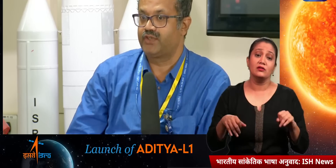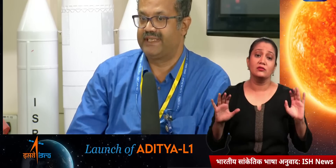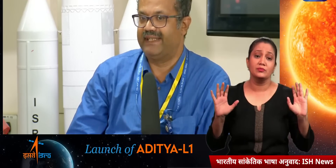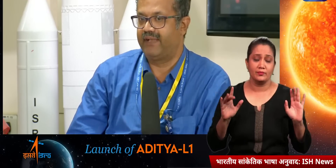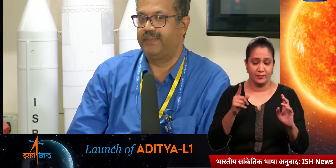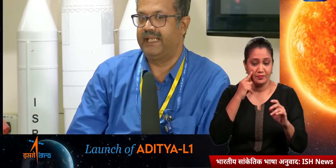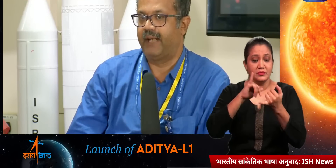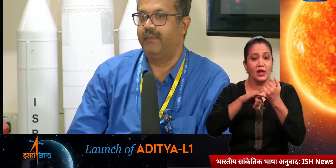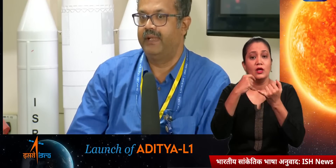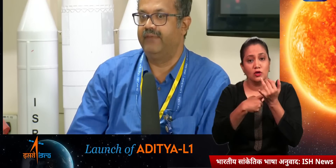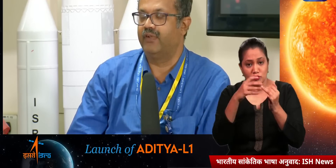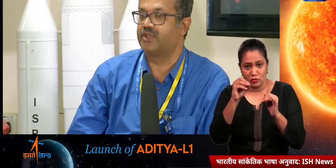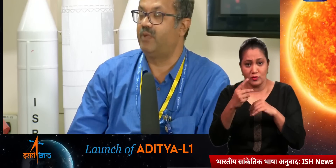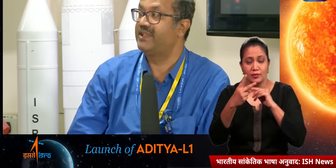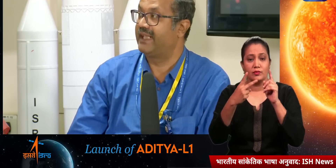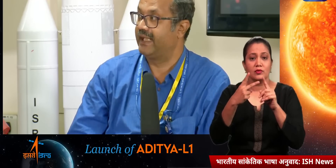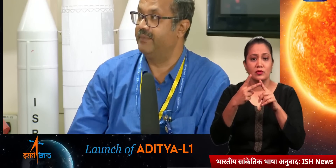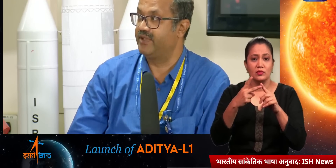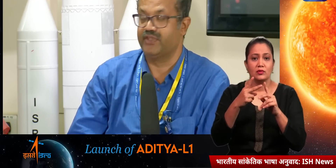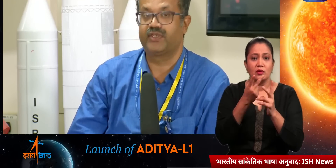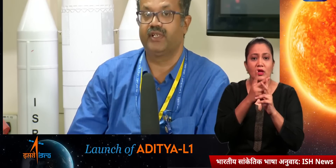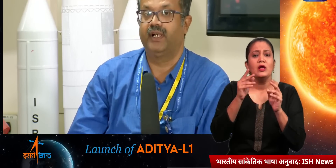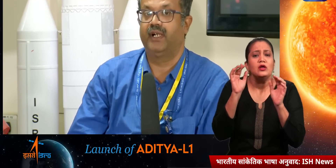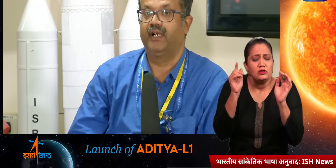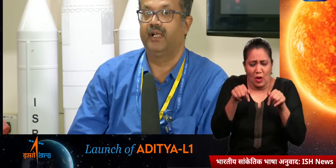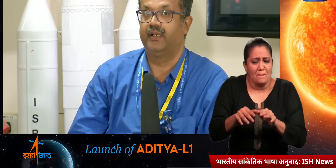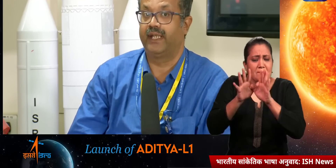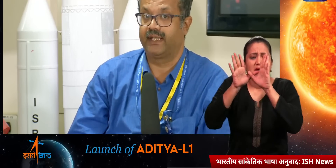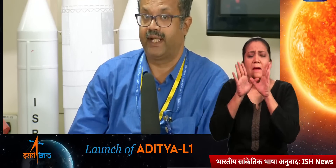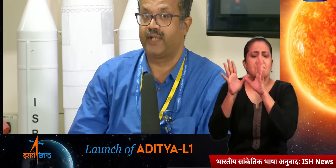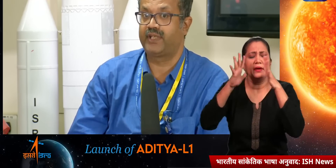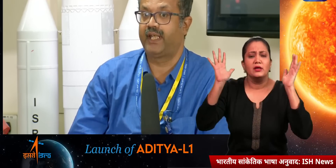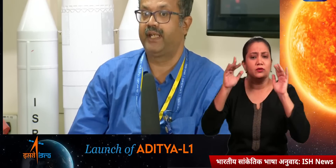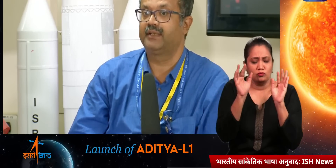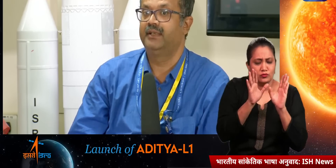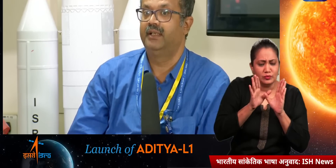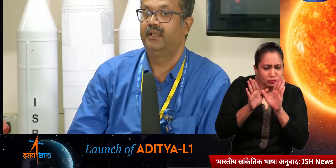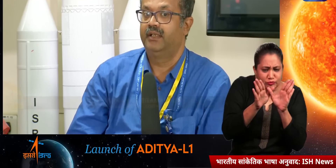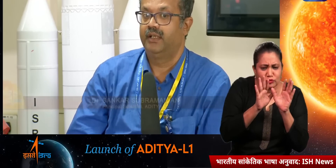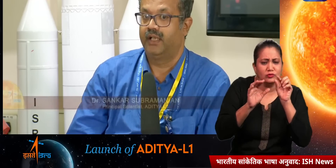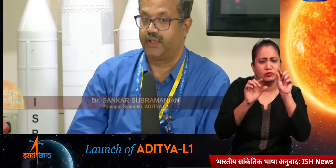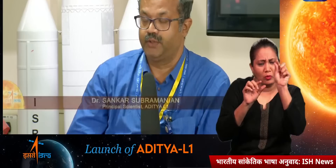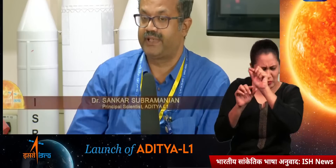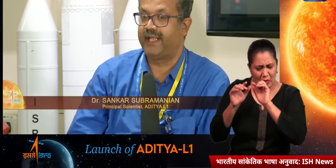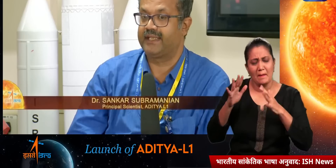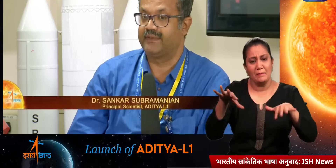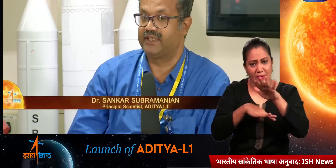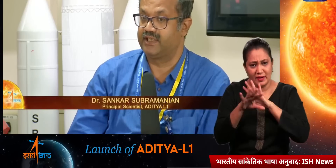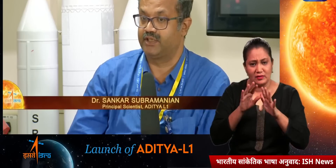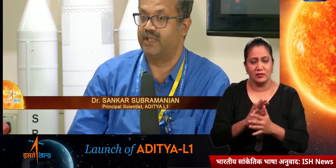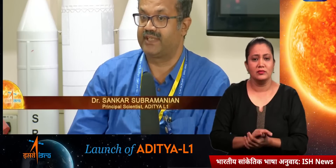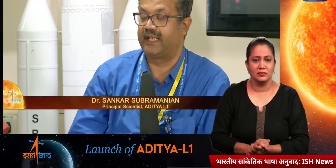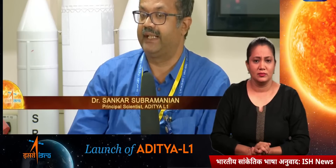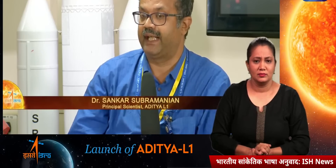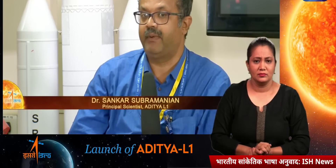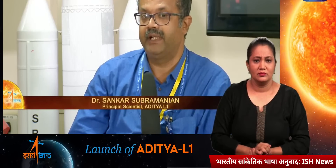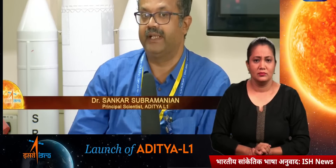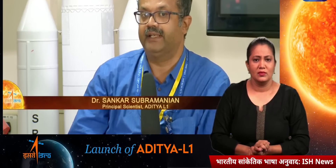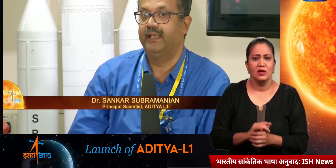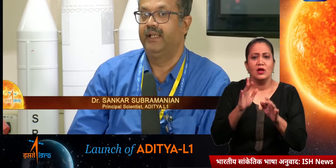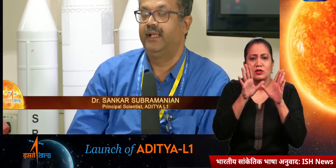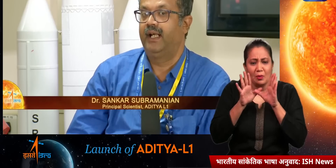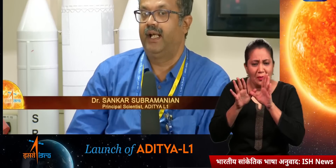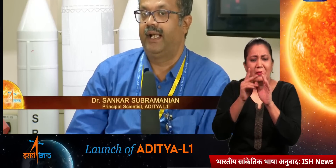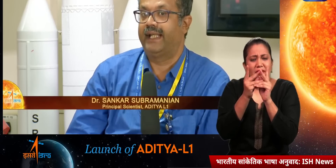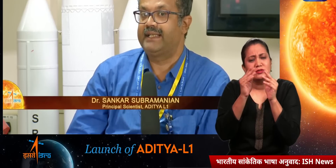ISRO also is developing capability for small satellite missions like nanosat, CubeSat, as well as the small satellite